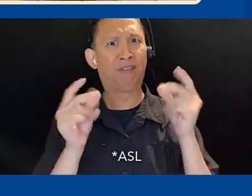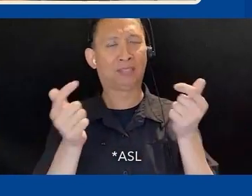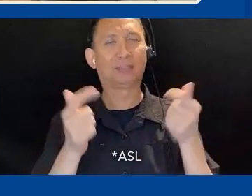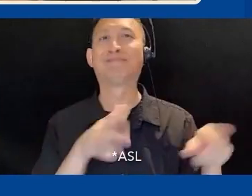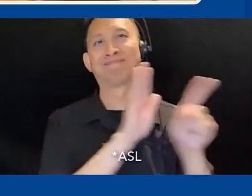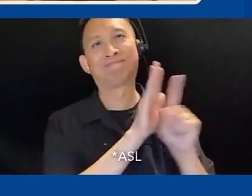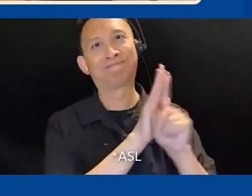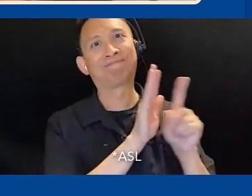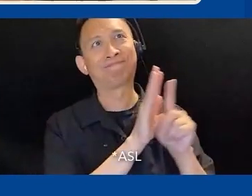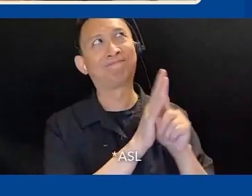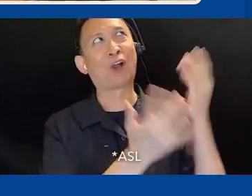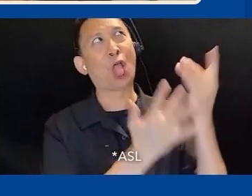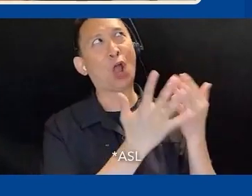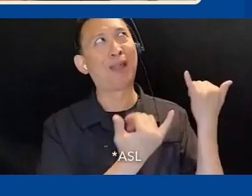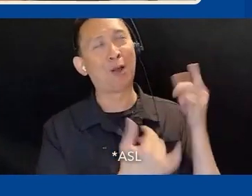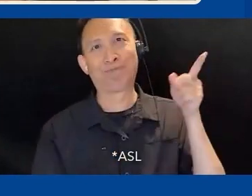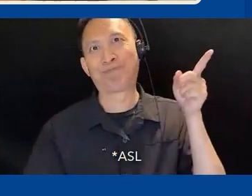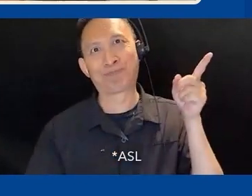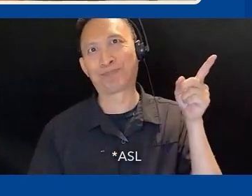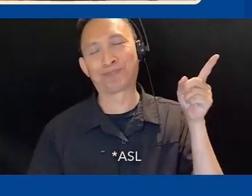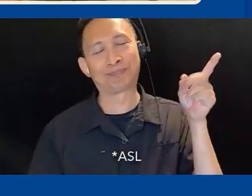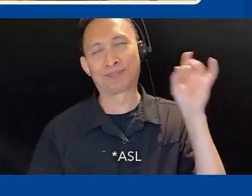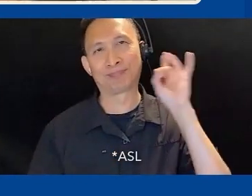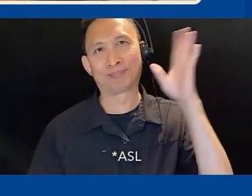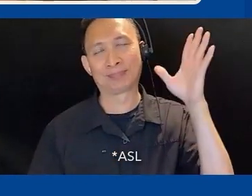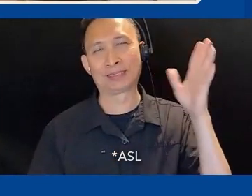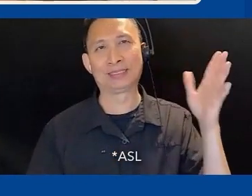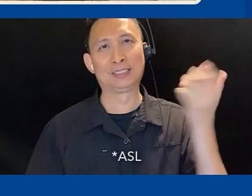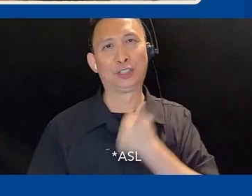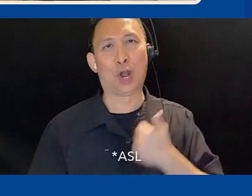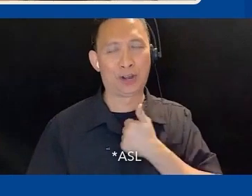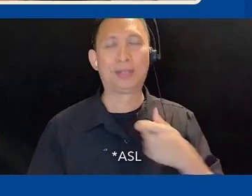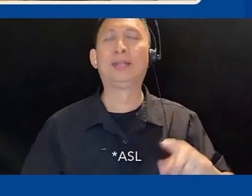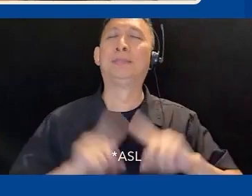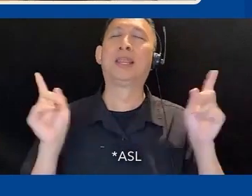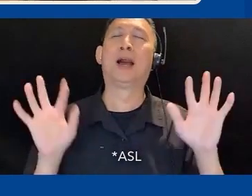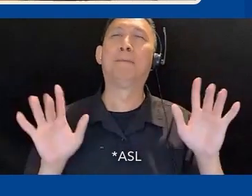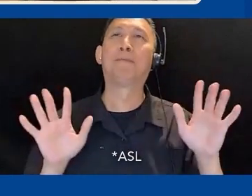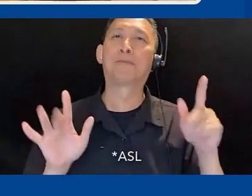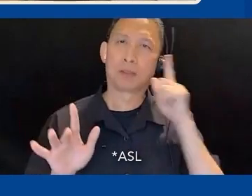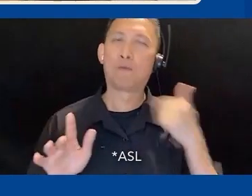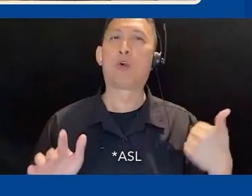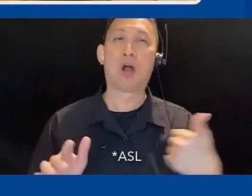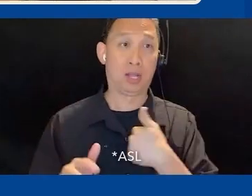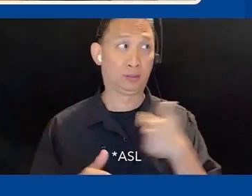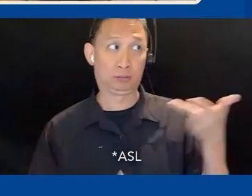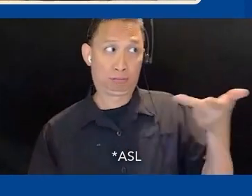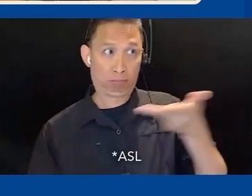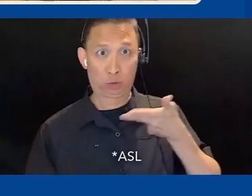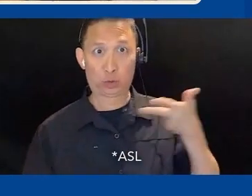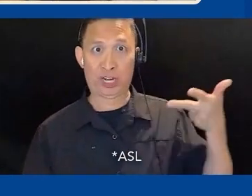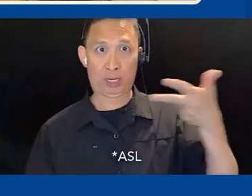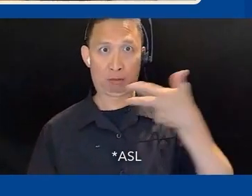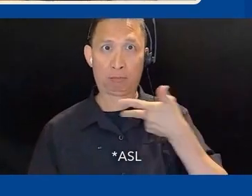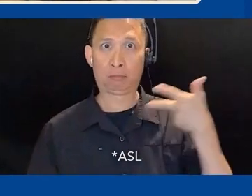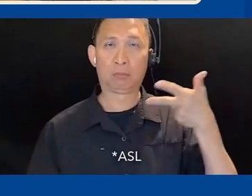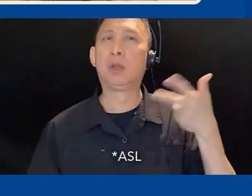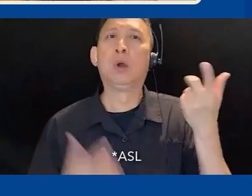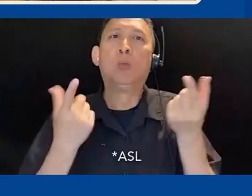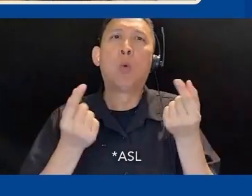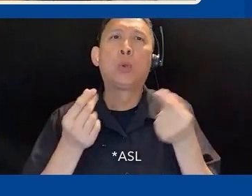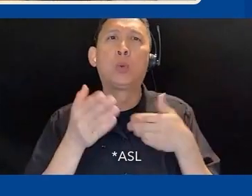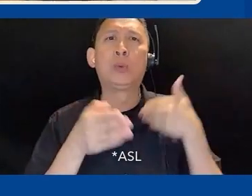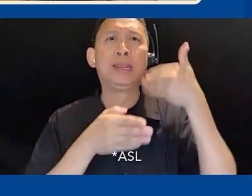So there's the fire alarm going on here now. But yeah, so I think for us, it's like, what's next? How do we